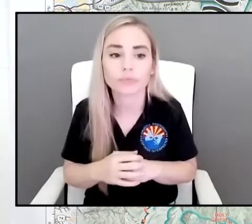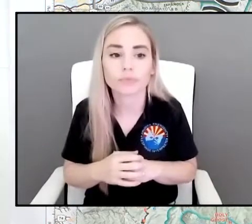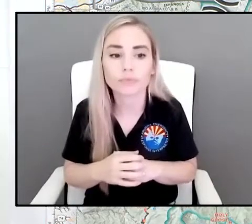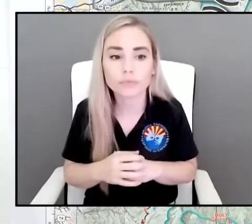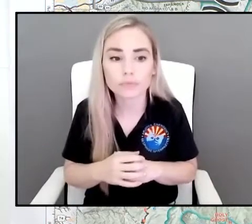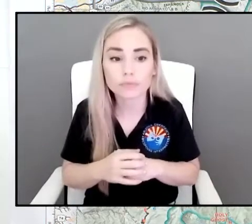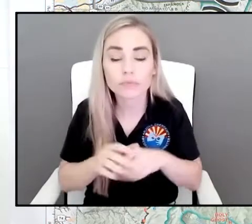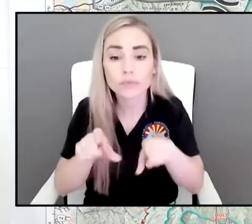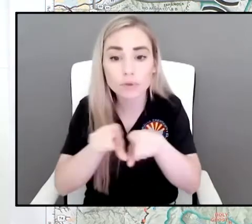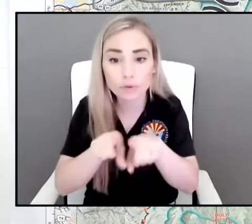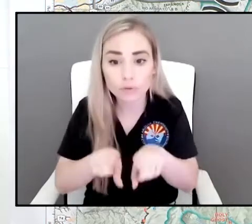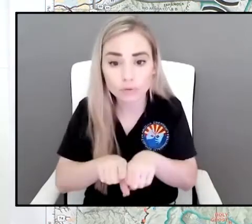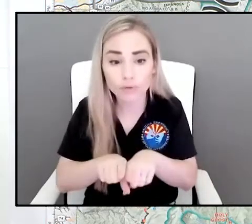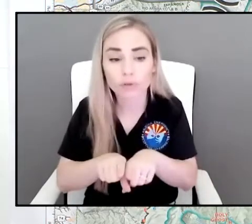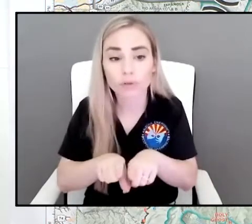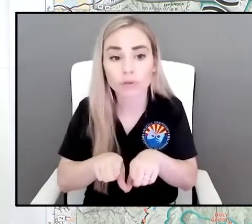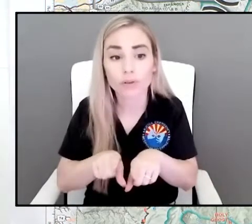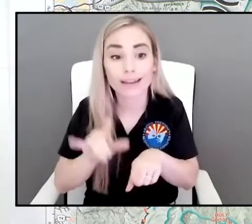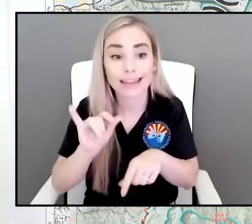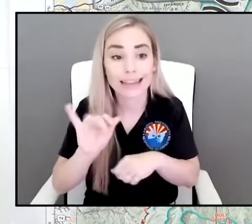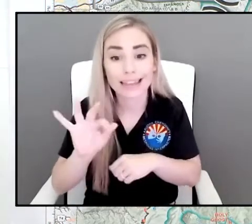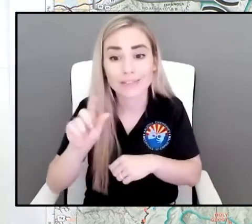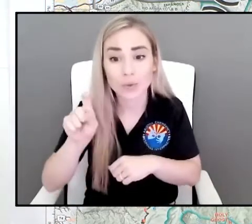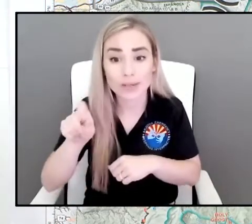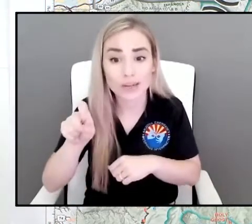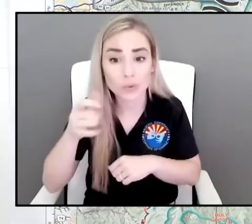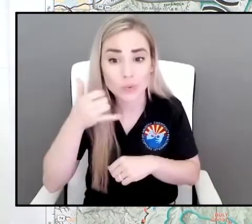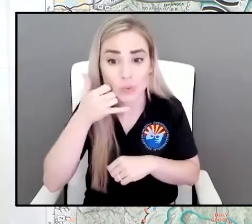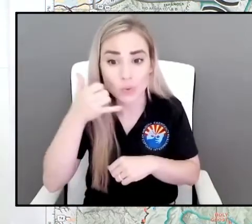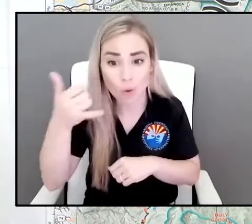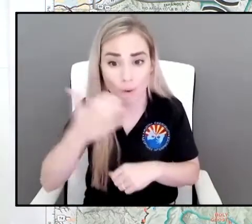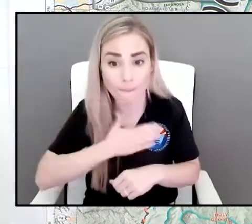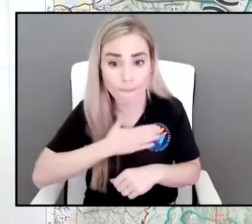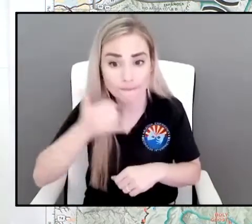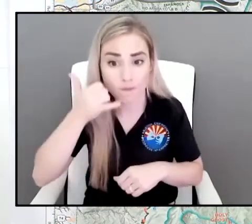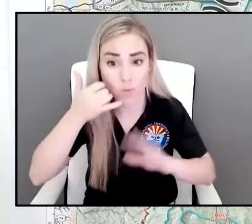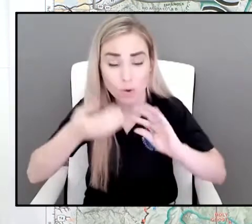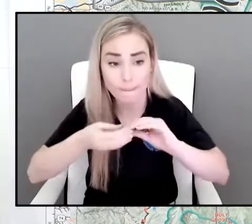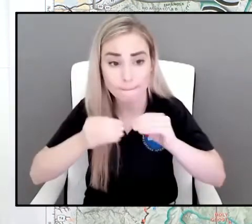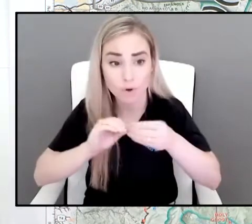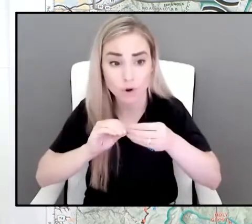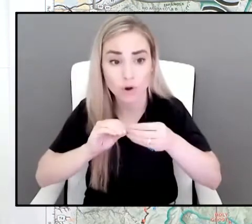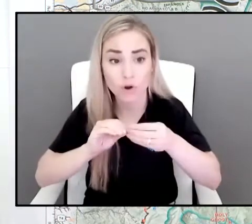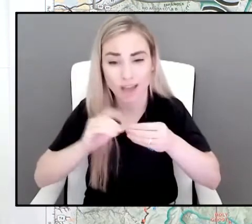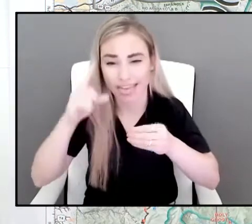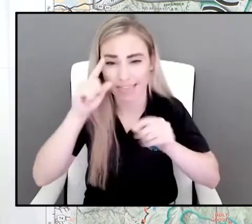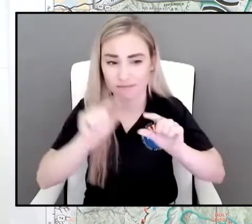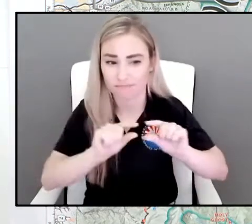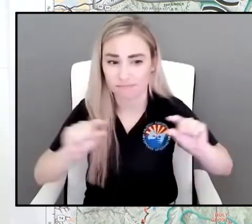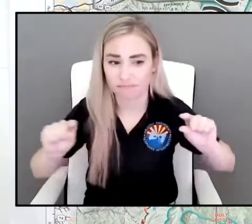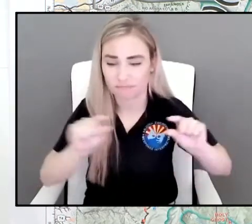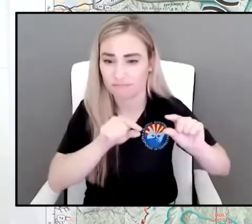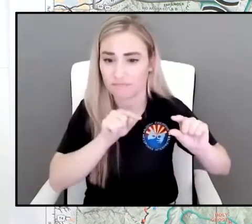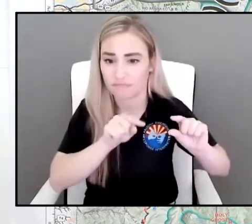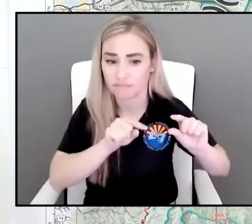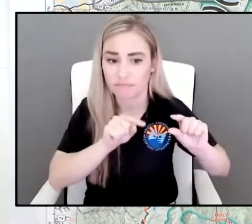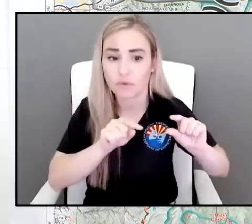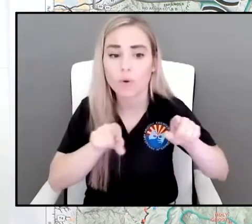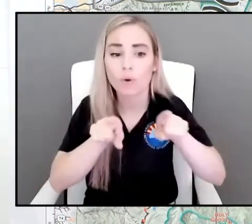also, if you need to call my number, I believe it's on the screen. And